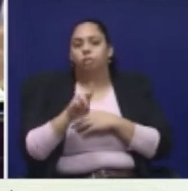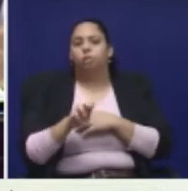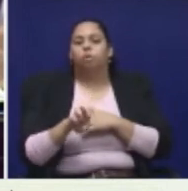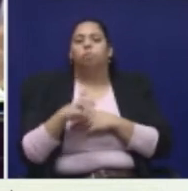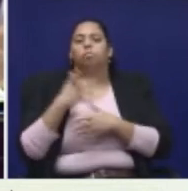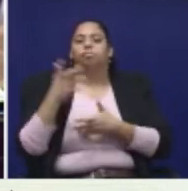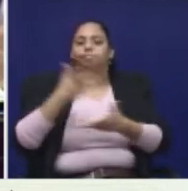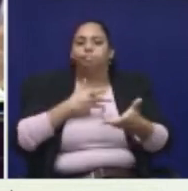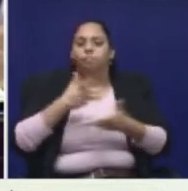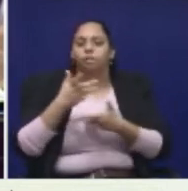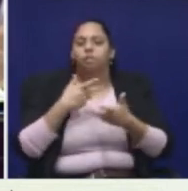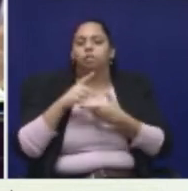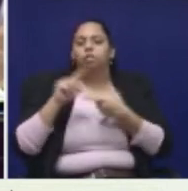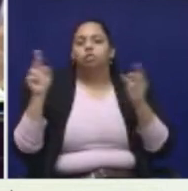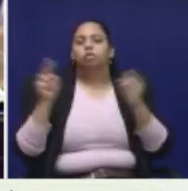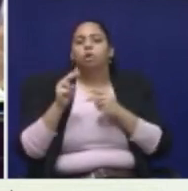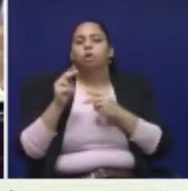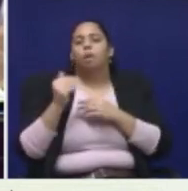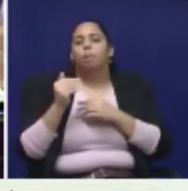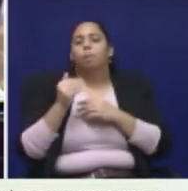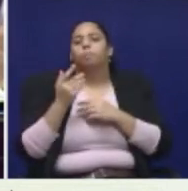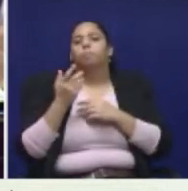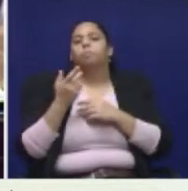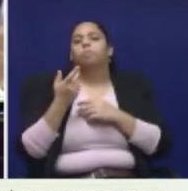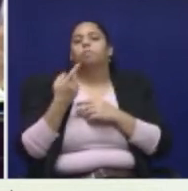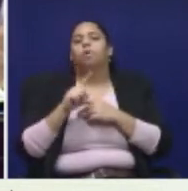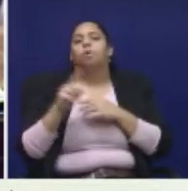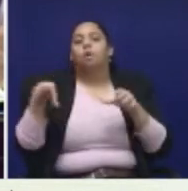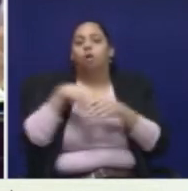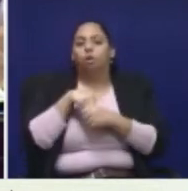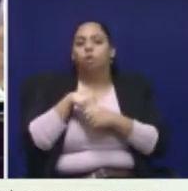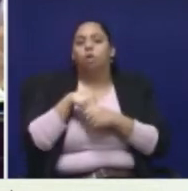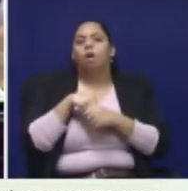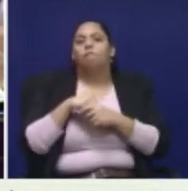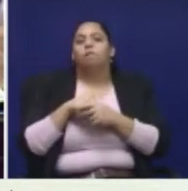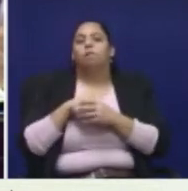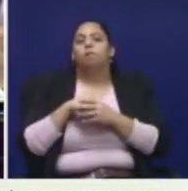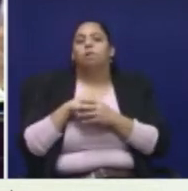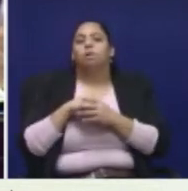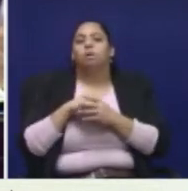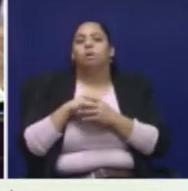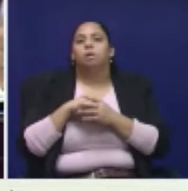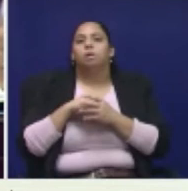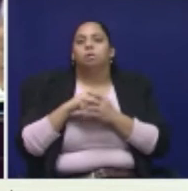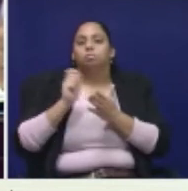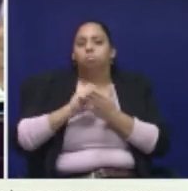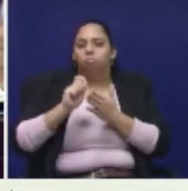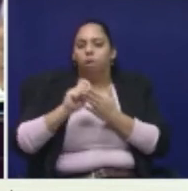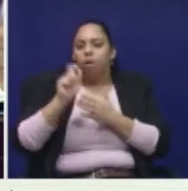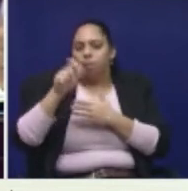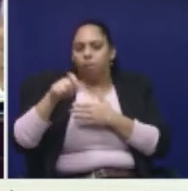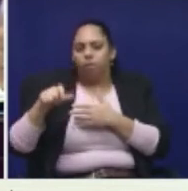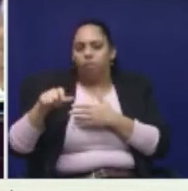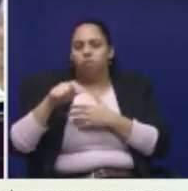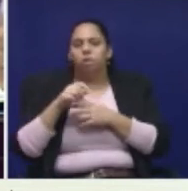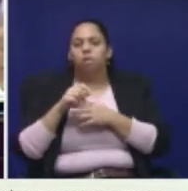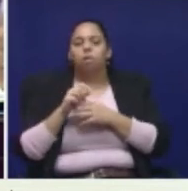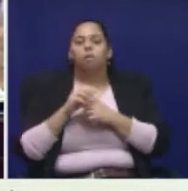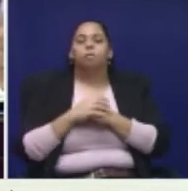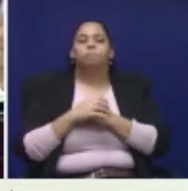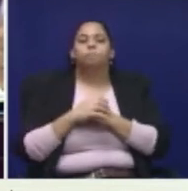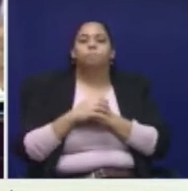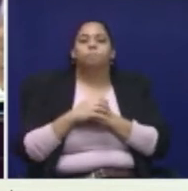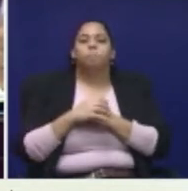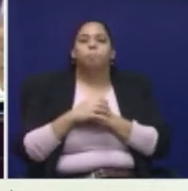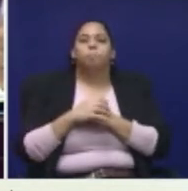acknowledged past shortcomings, including the exclusion of journalists during key events. We commend